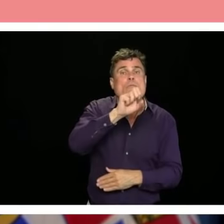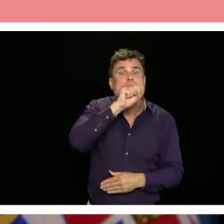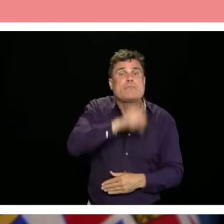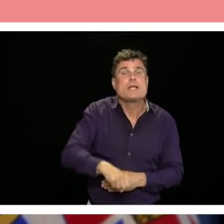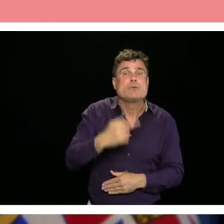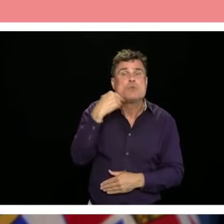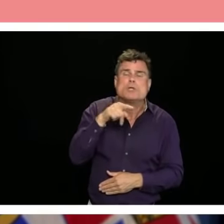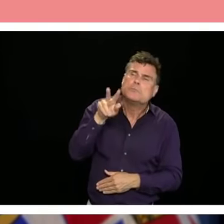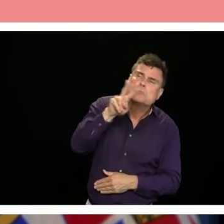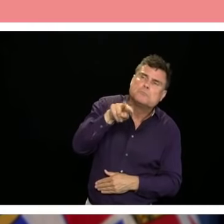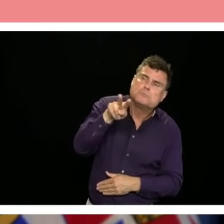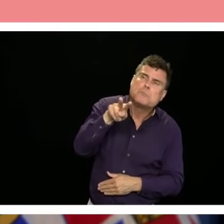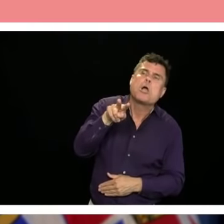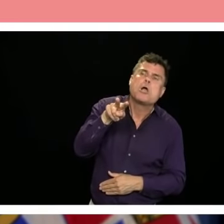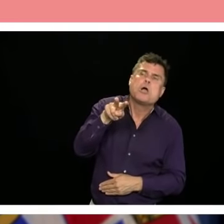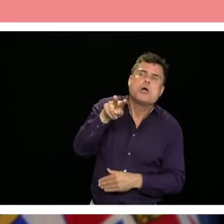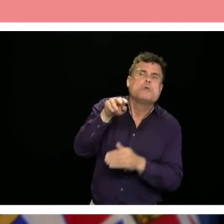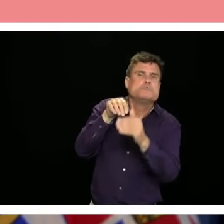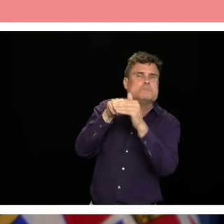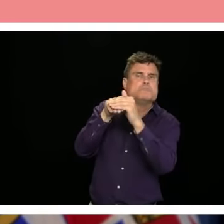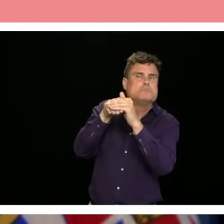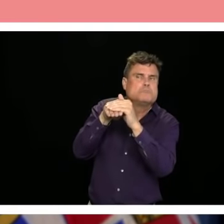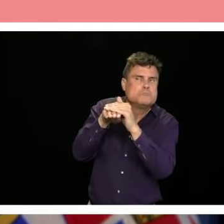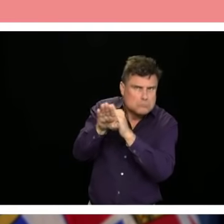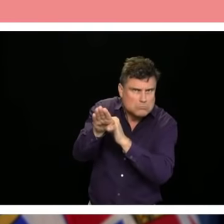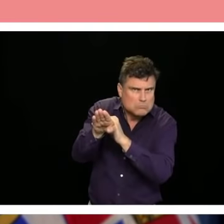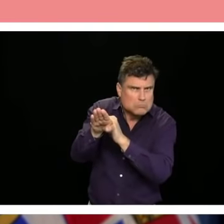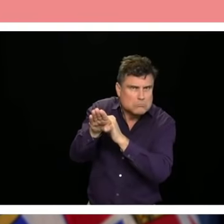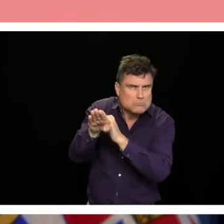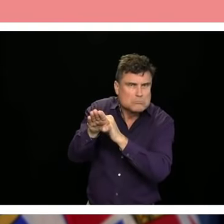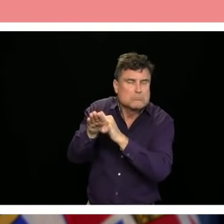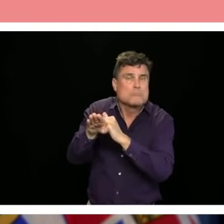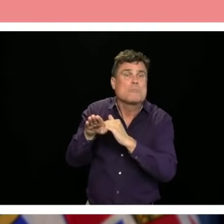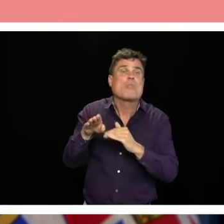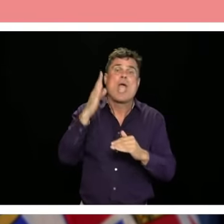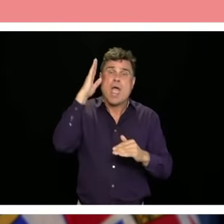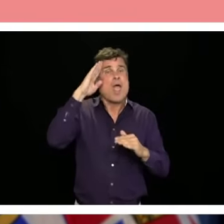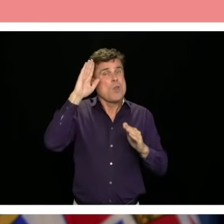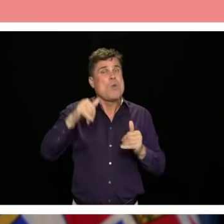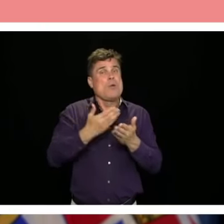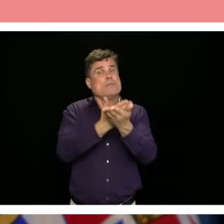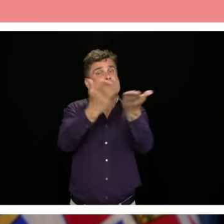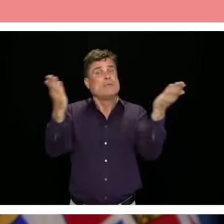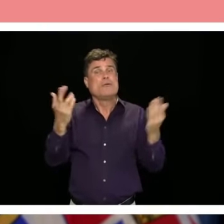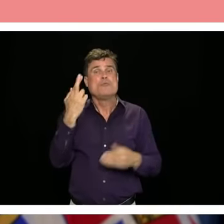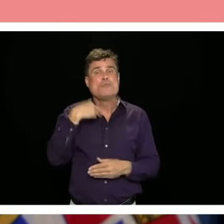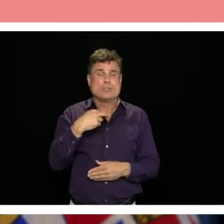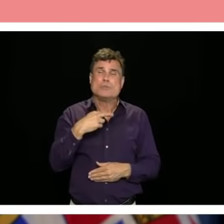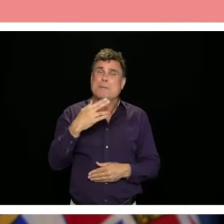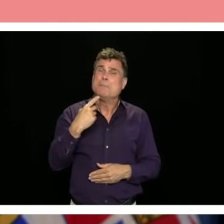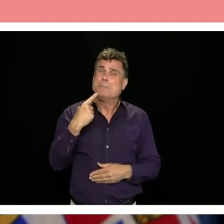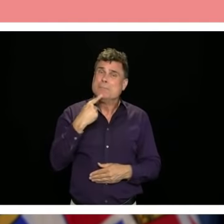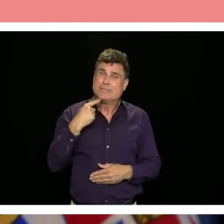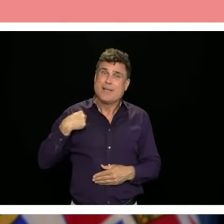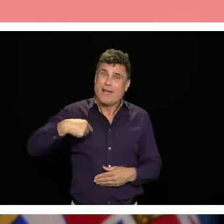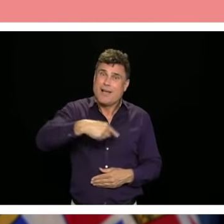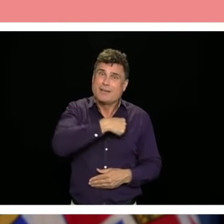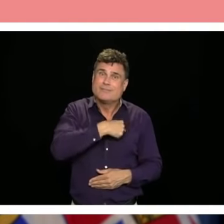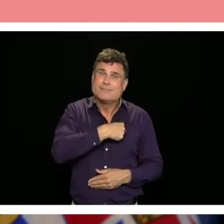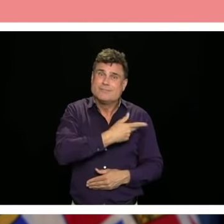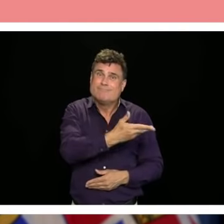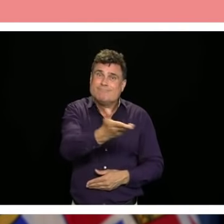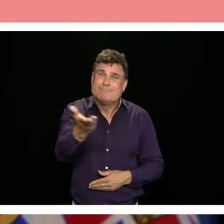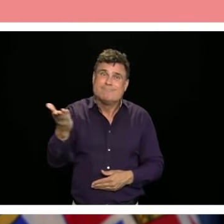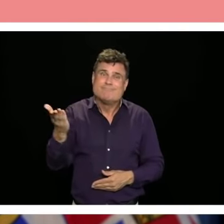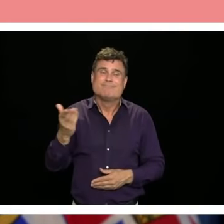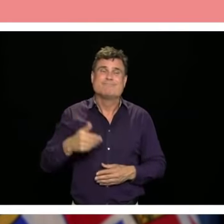that are done in a safe way. And I do encourage people to go out to those restaurants who have taken the time to develop a plan to do